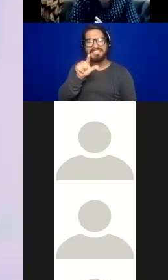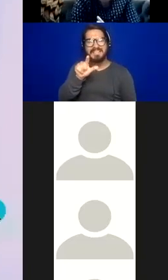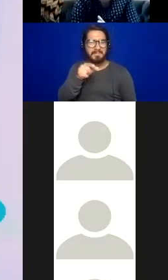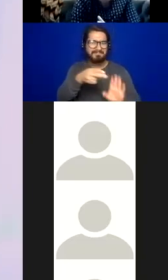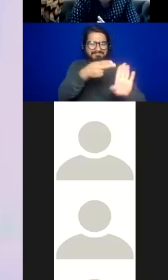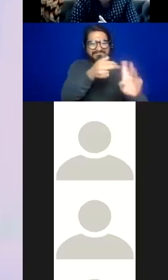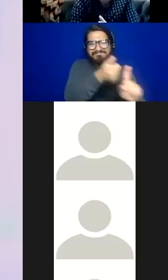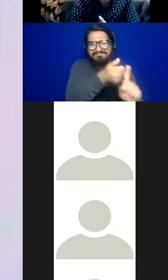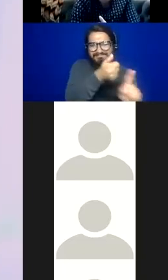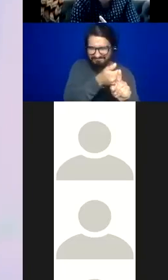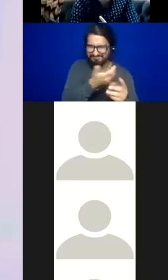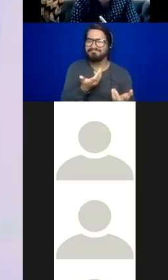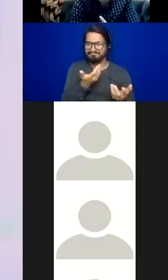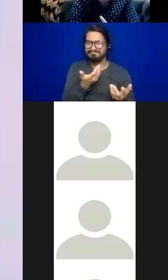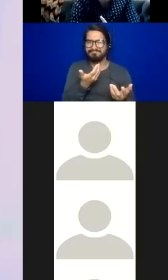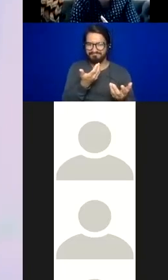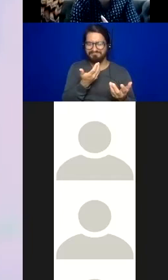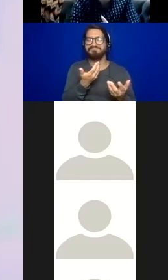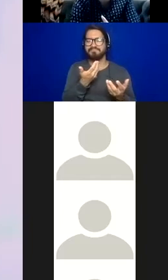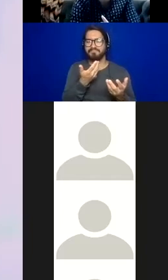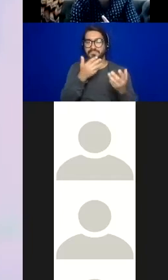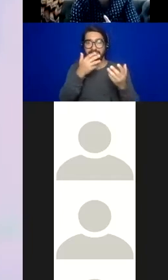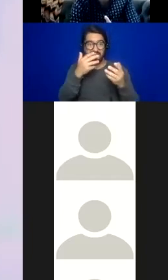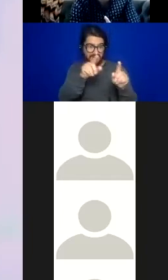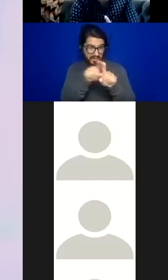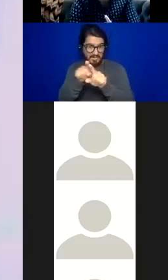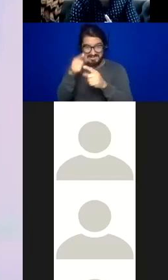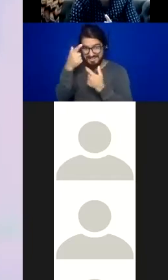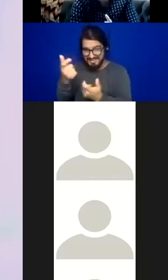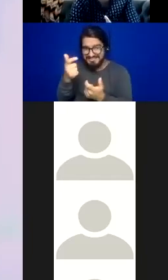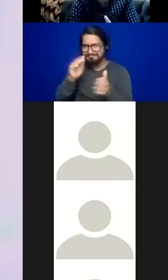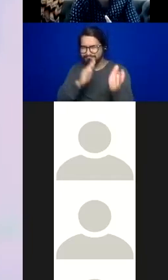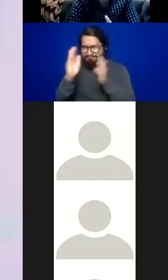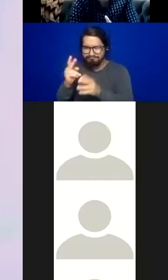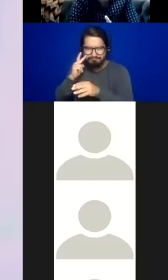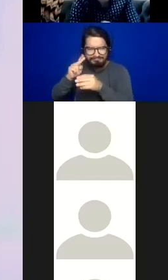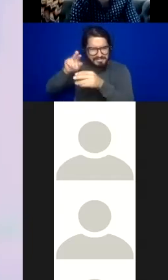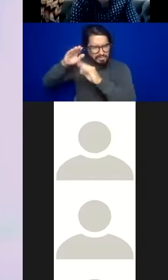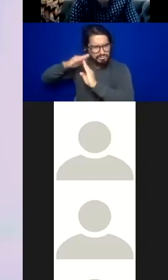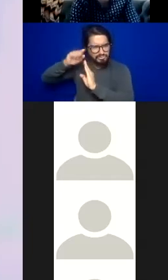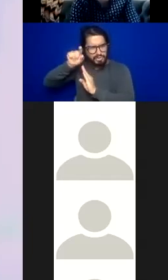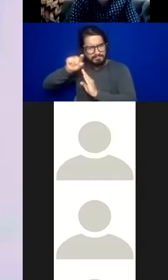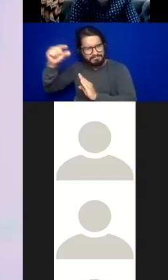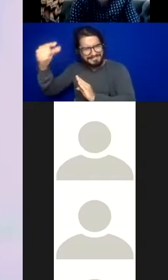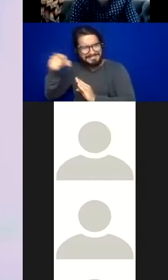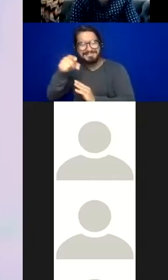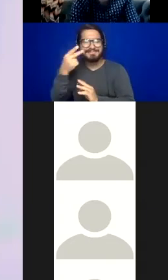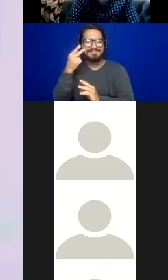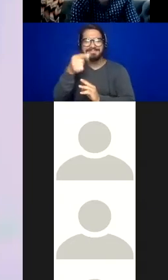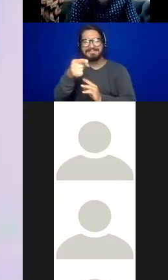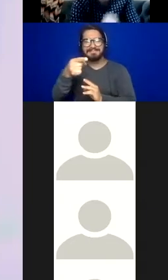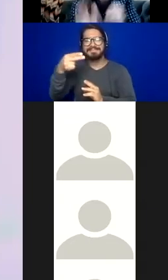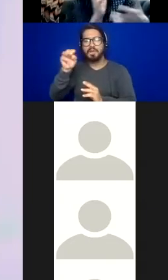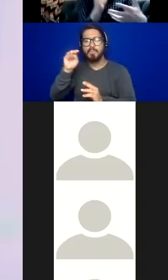other interesting thing where homosexuality also becomes a symptom of schizophrenia, pedophilia, and histrionic